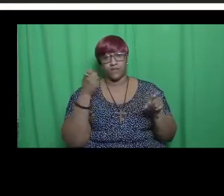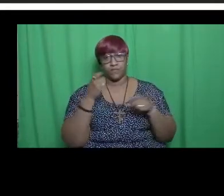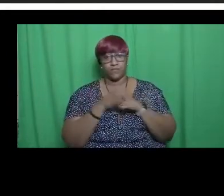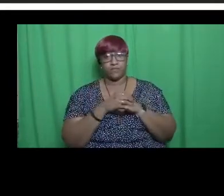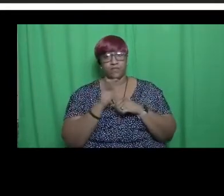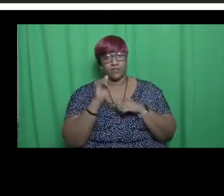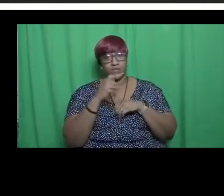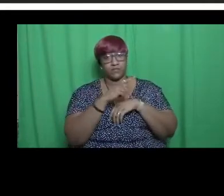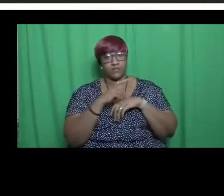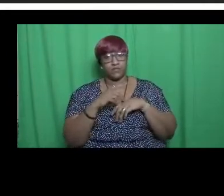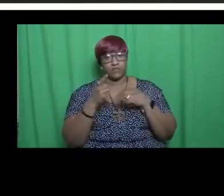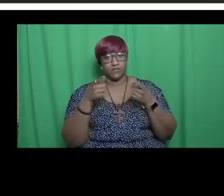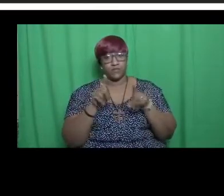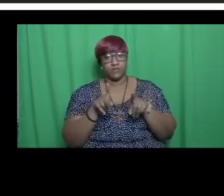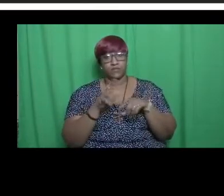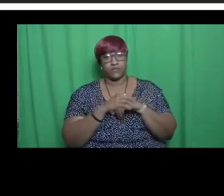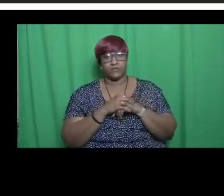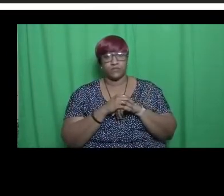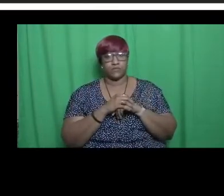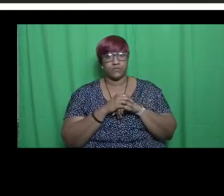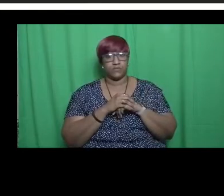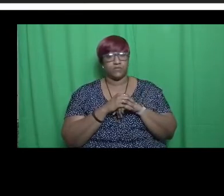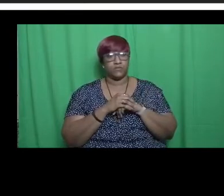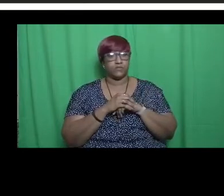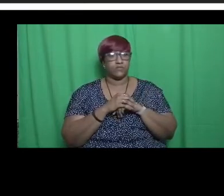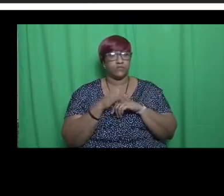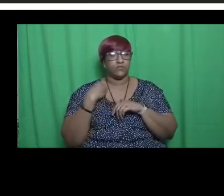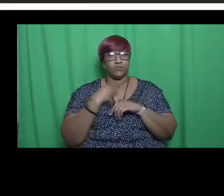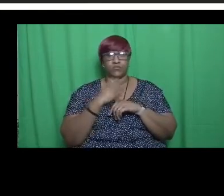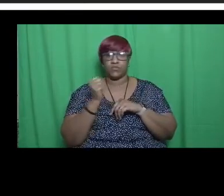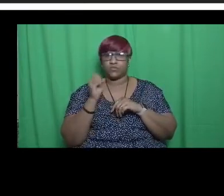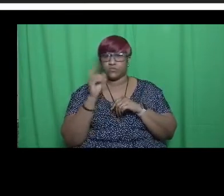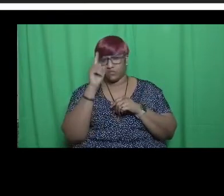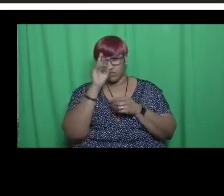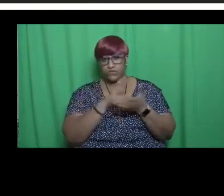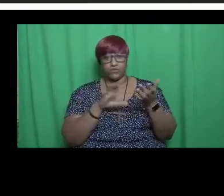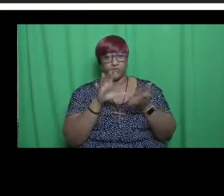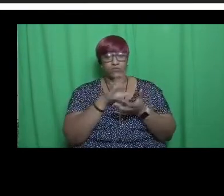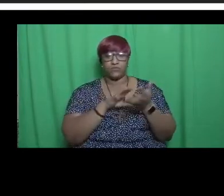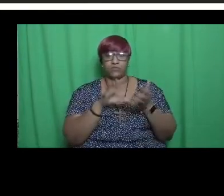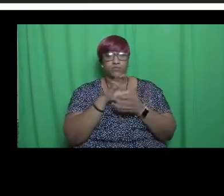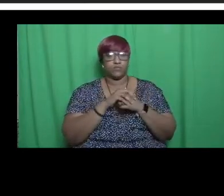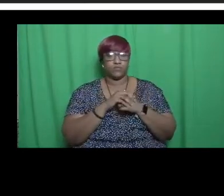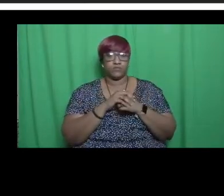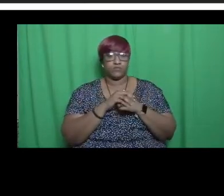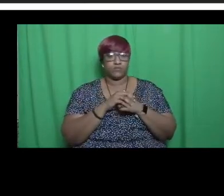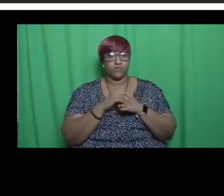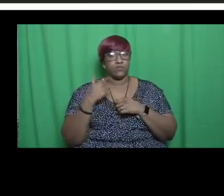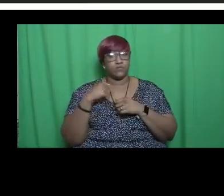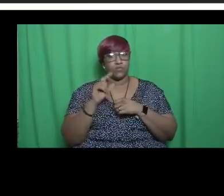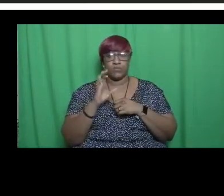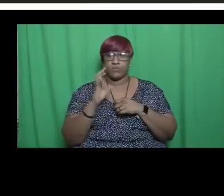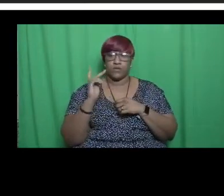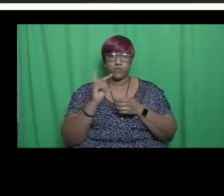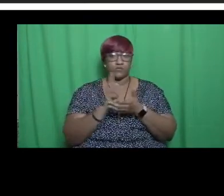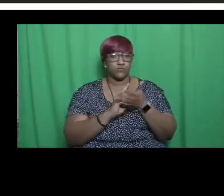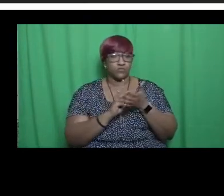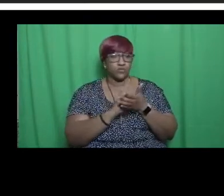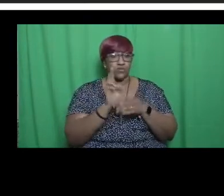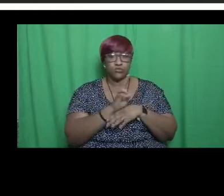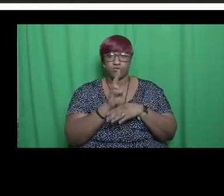That's part of what happens. We're so distraught, so discouraged. We go back to drug